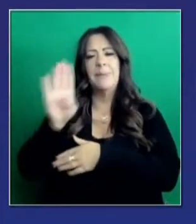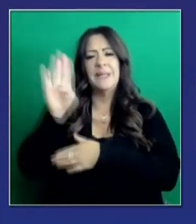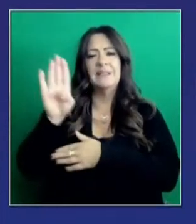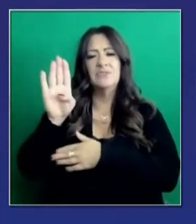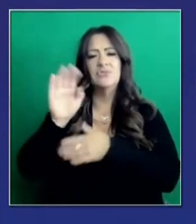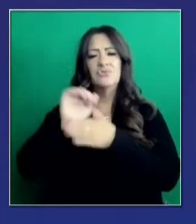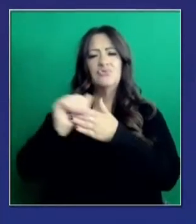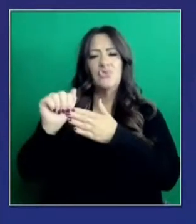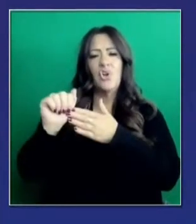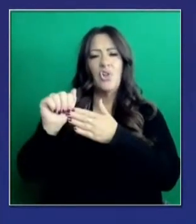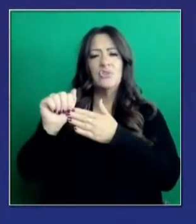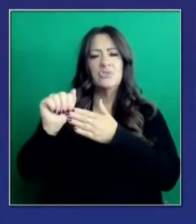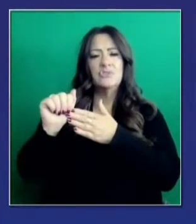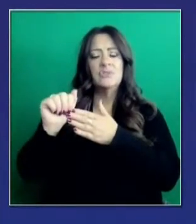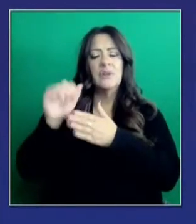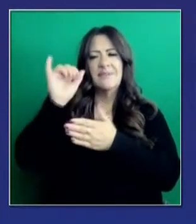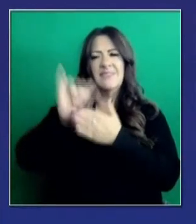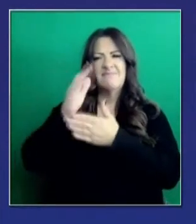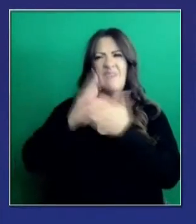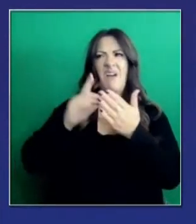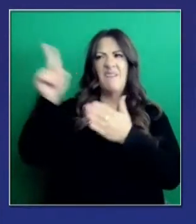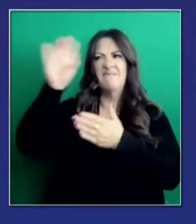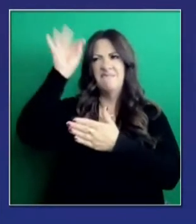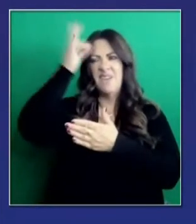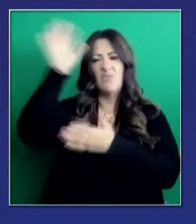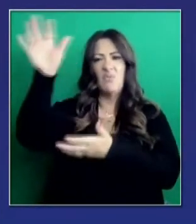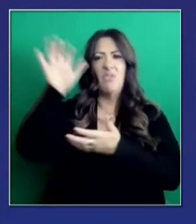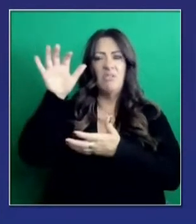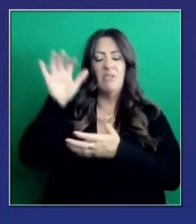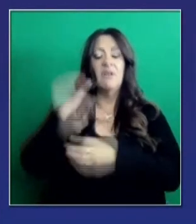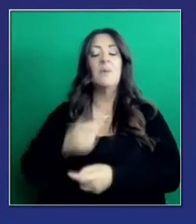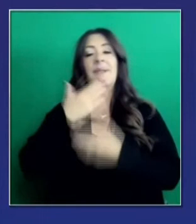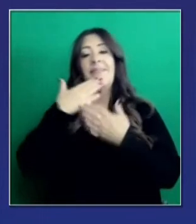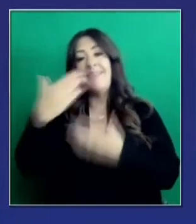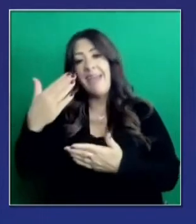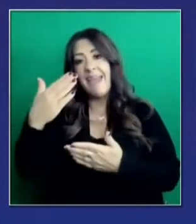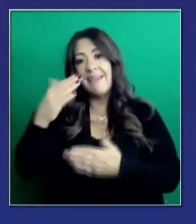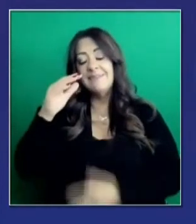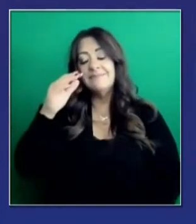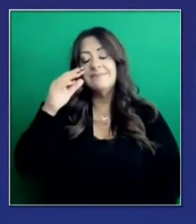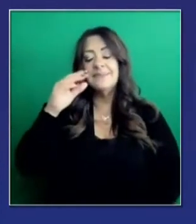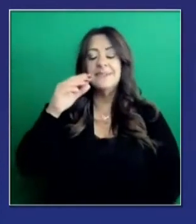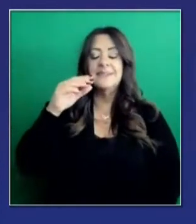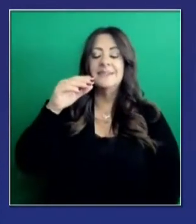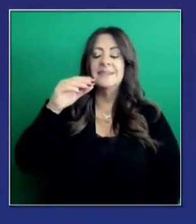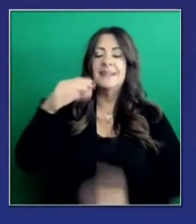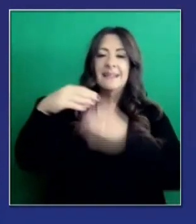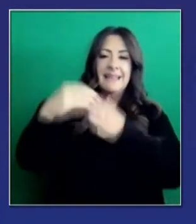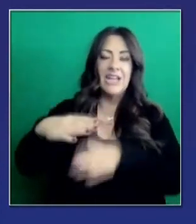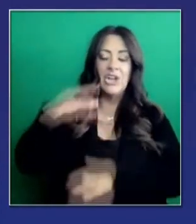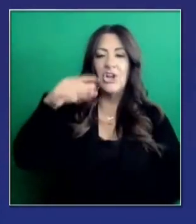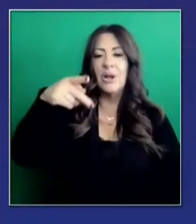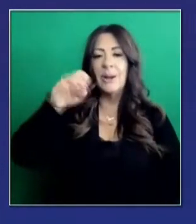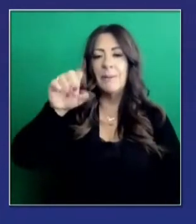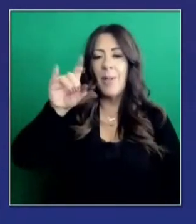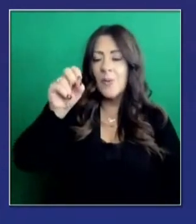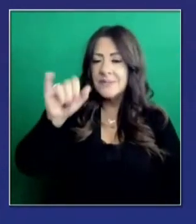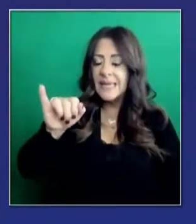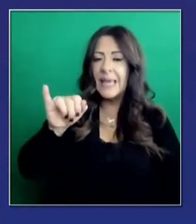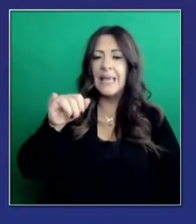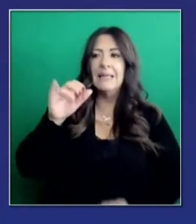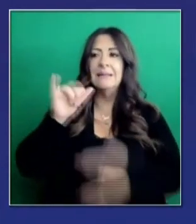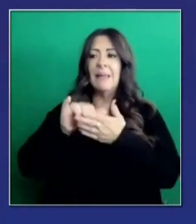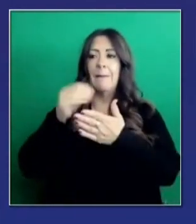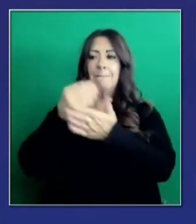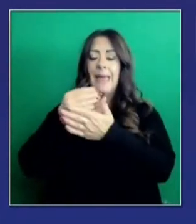part of the federal funds. Thank you, Speaker Pelosi. $2.6 billion, that's money that's going direct